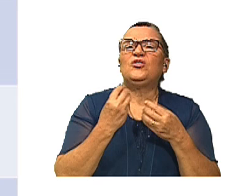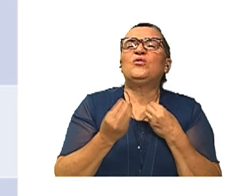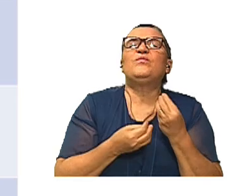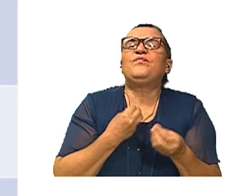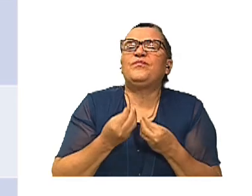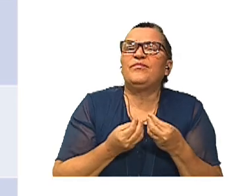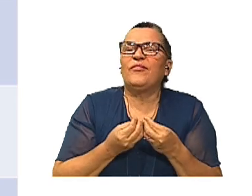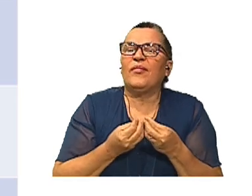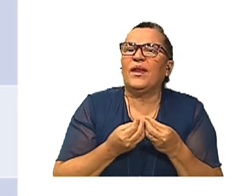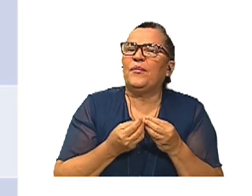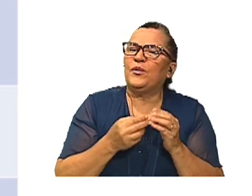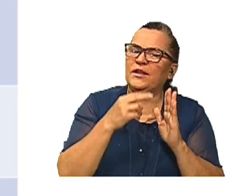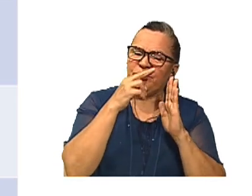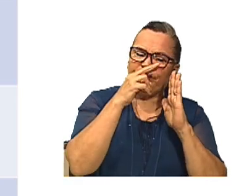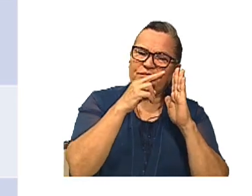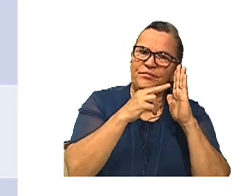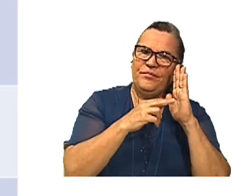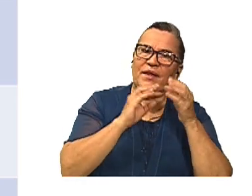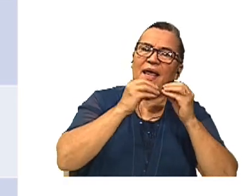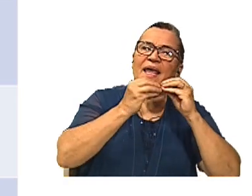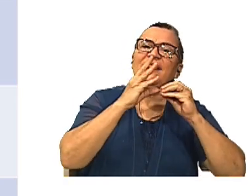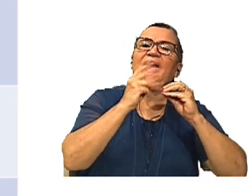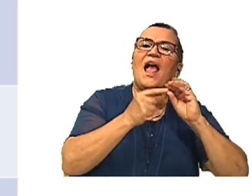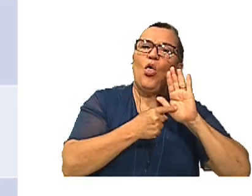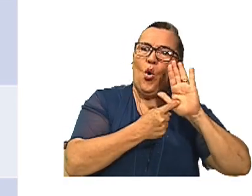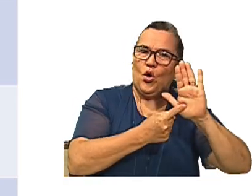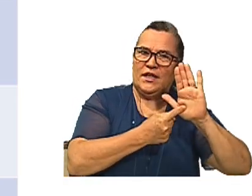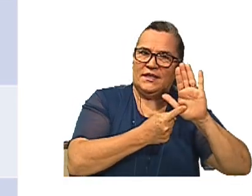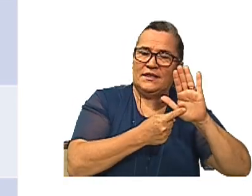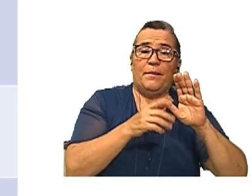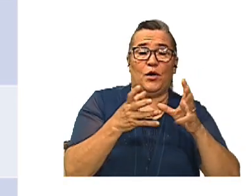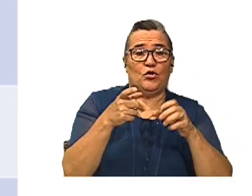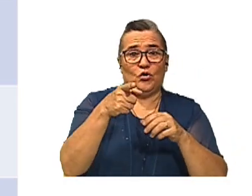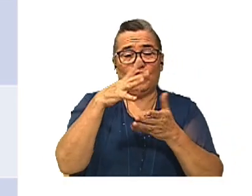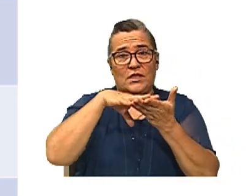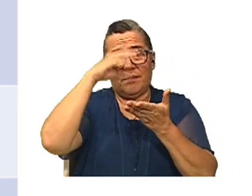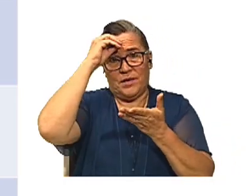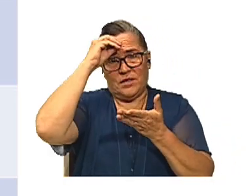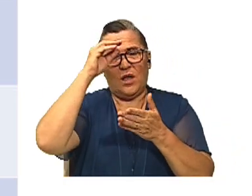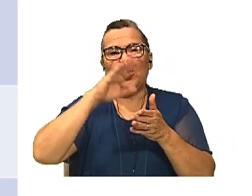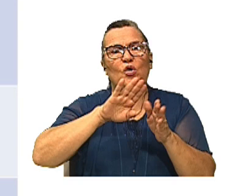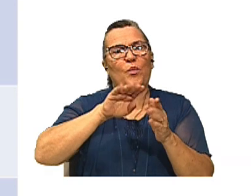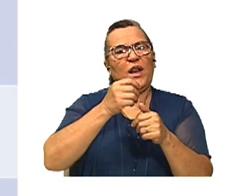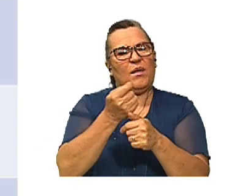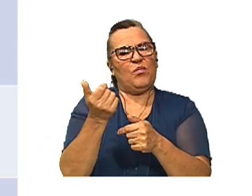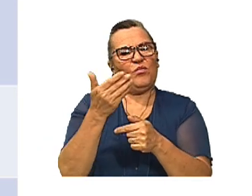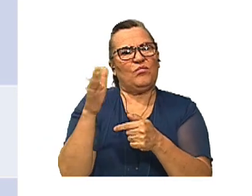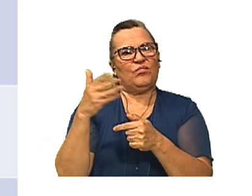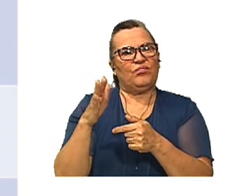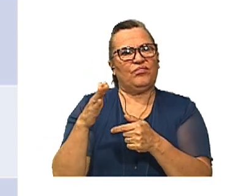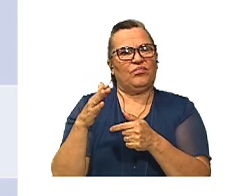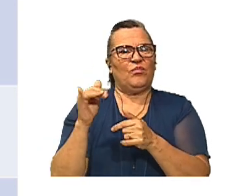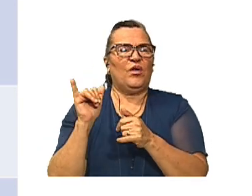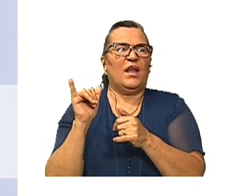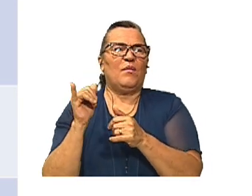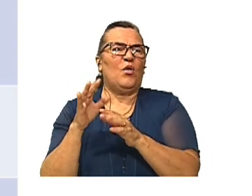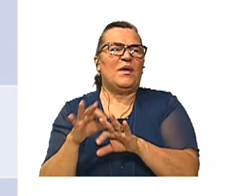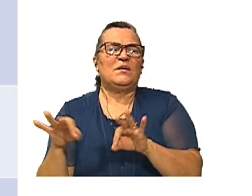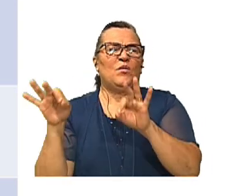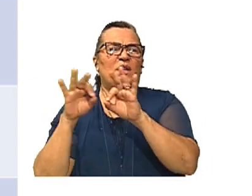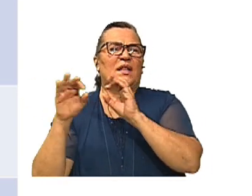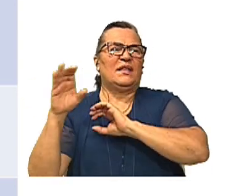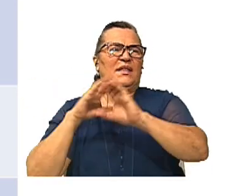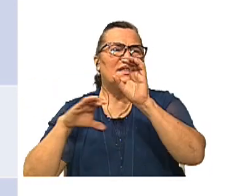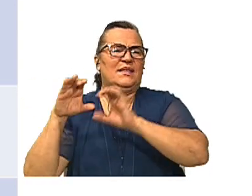some indicators of learning, what I want you to learn. I discriminated the main points of a video about science and